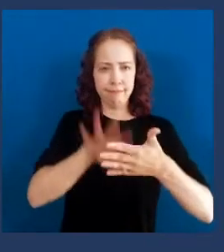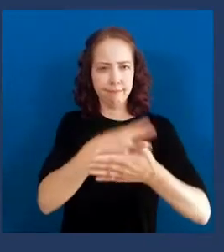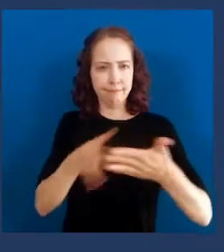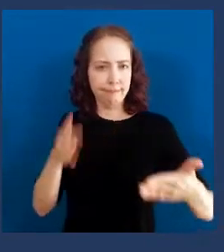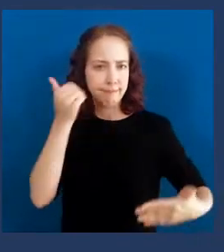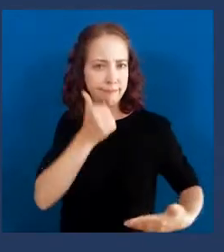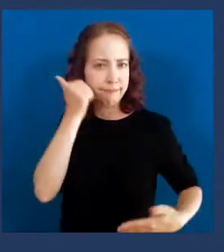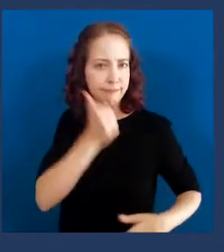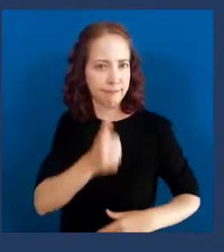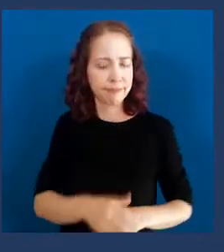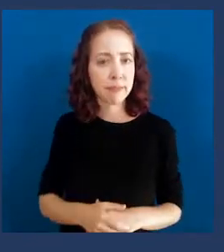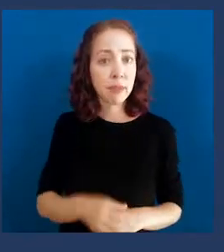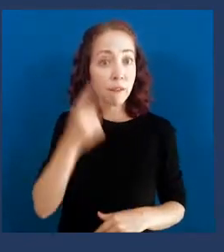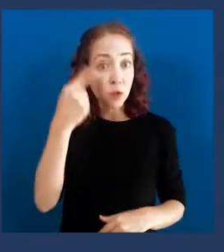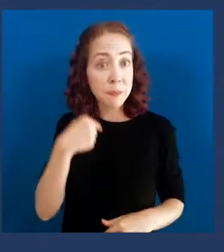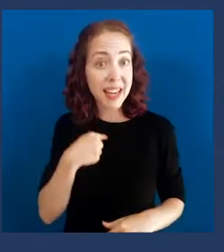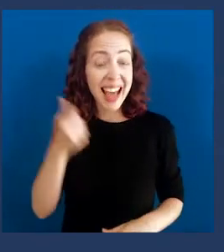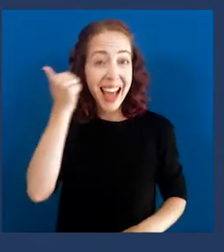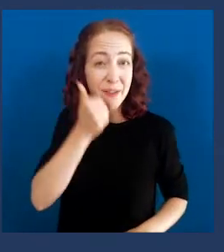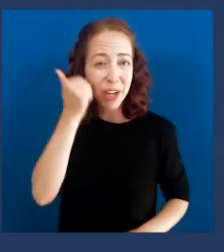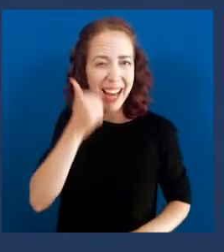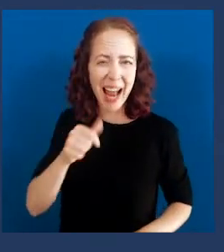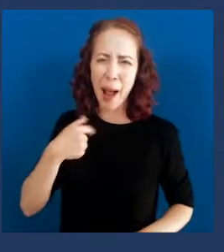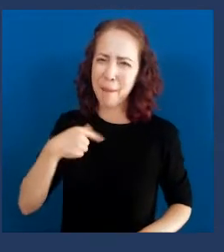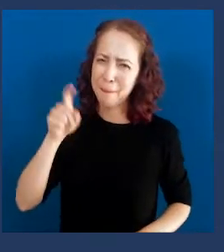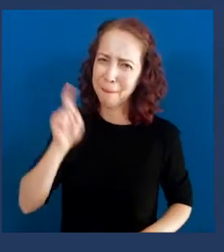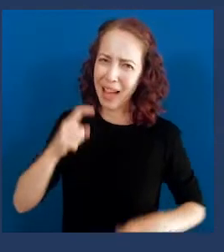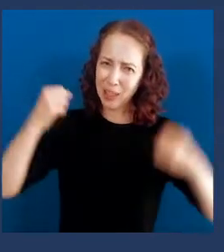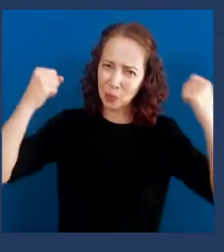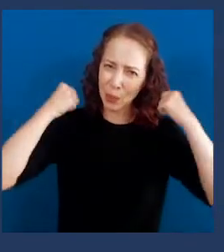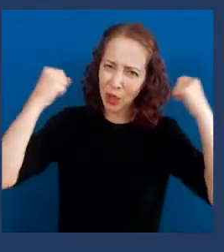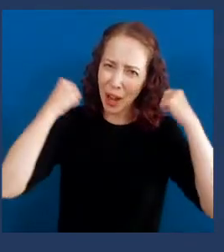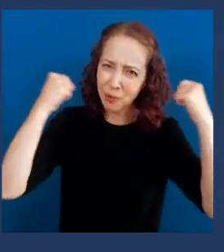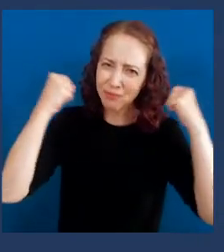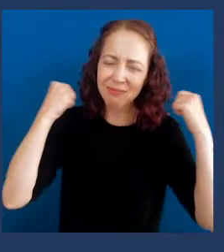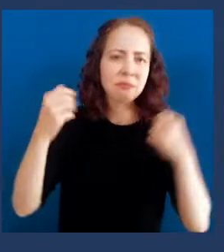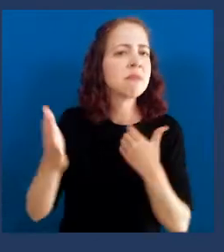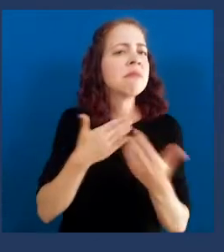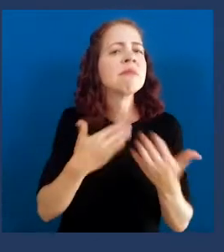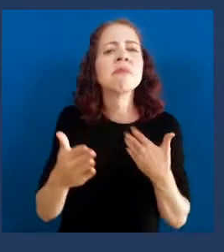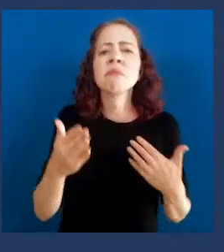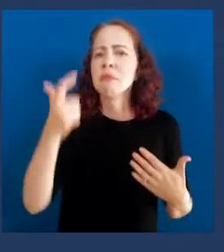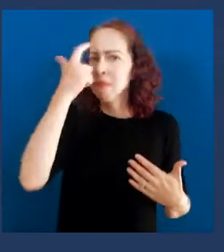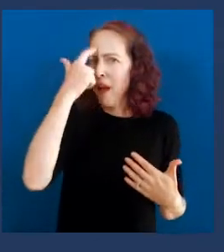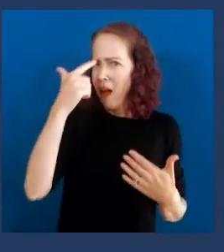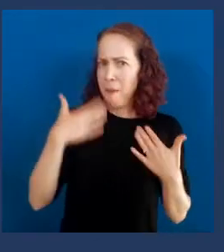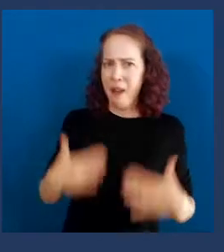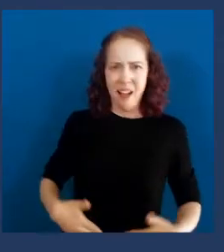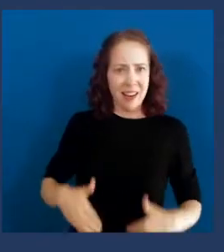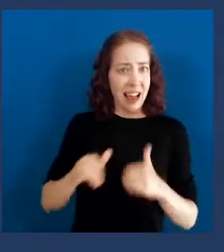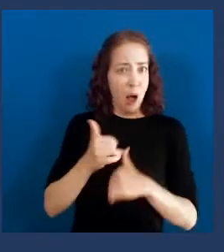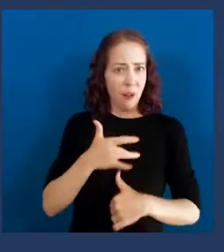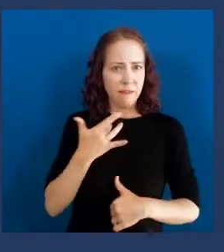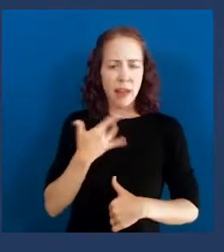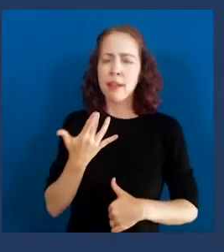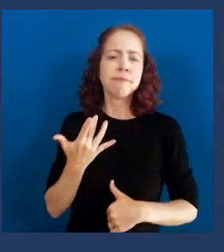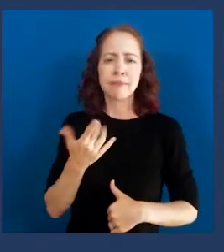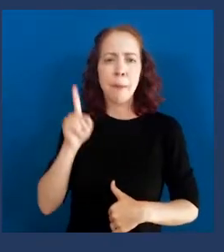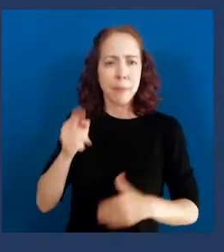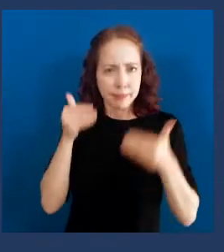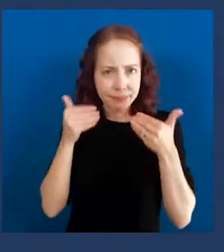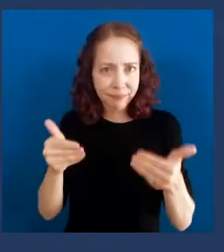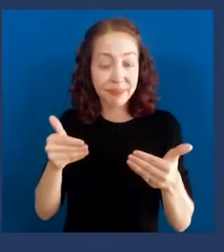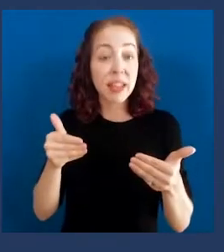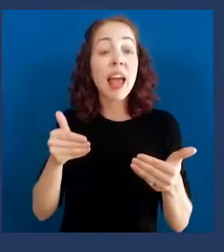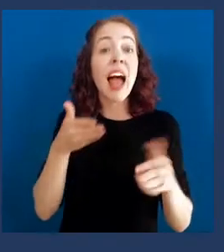and a schedule. Like for me, working out every single day, no matter how my mind or body feels, I know that 100% after